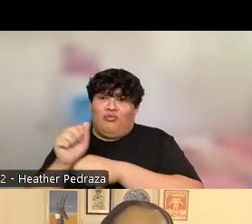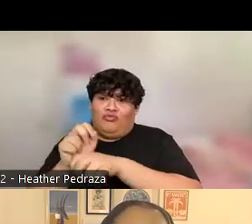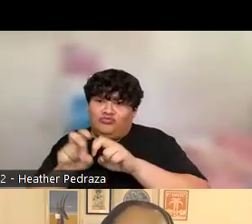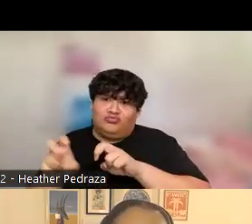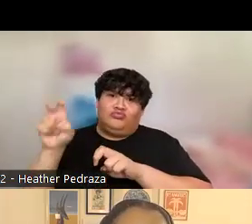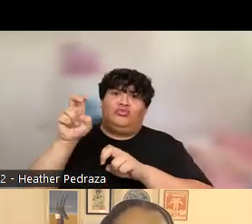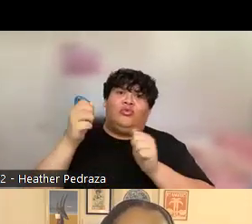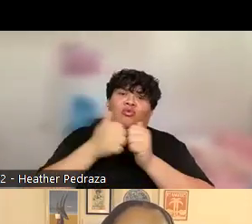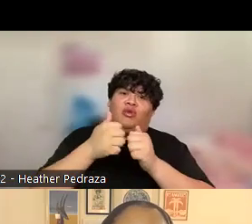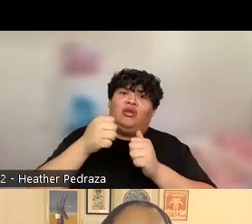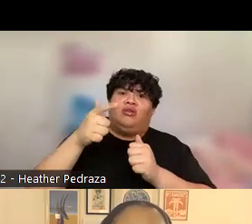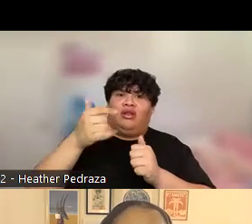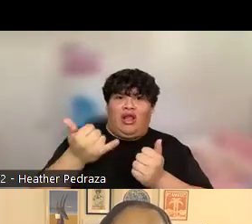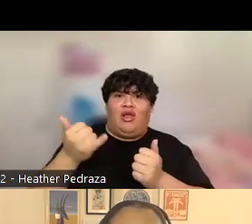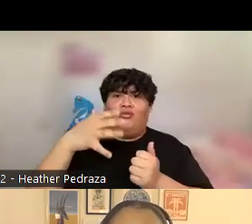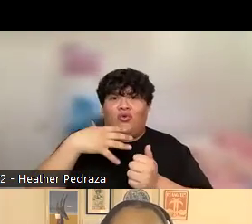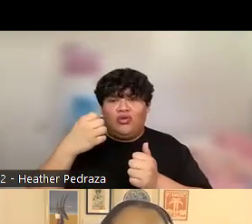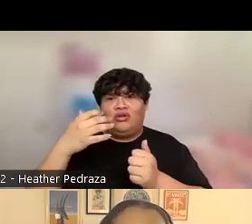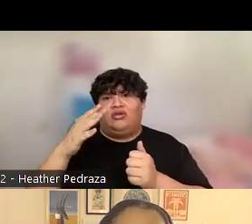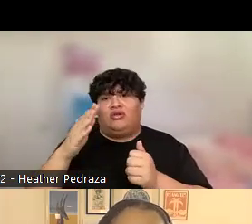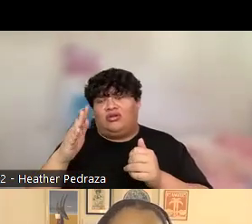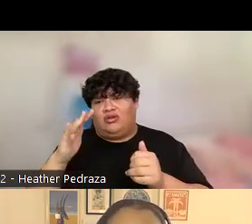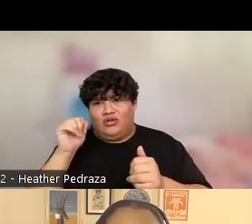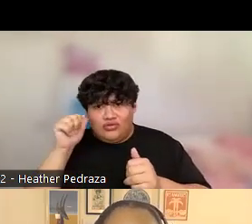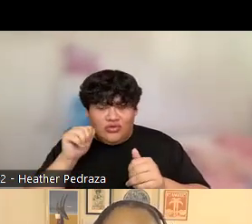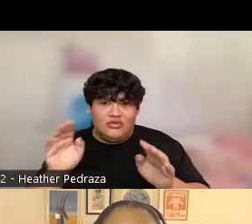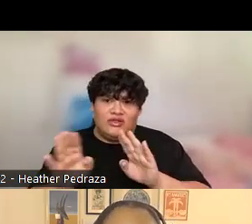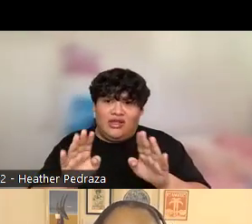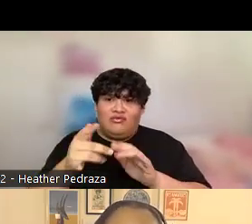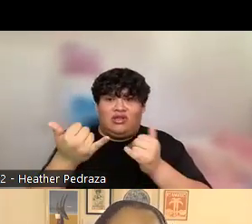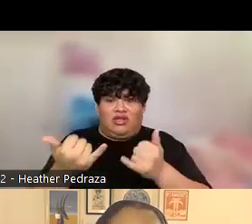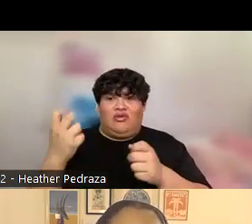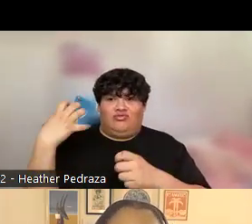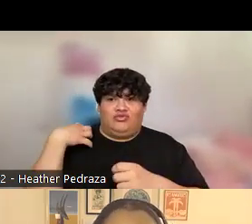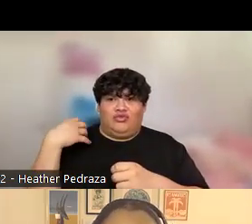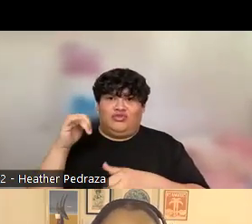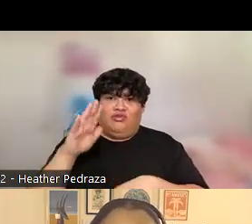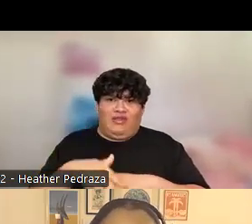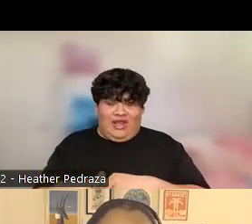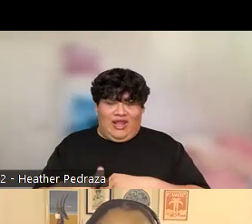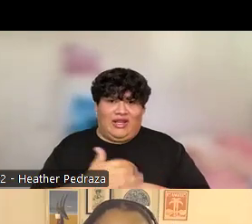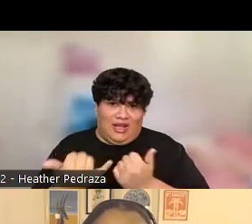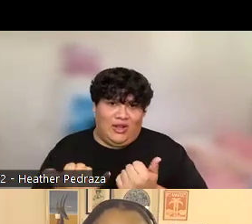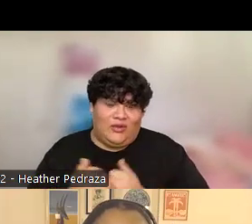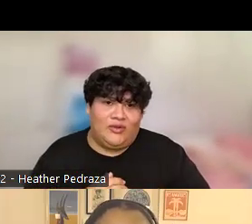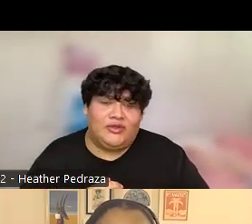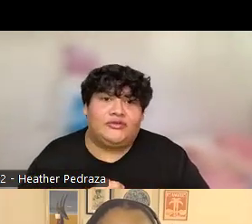behavioral health advocacy, obviously focusing on older adults. Next slide.